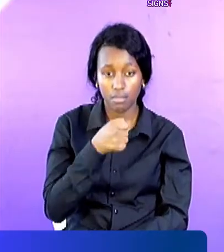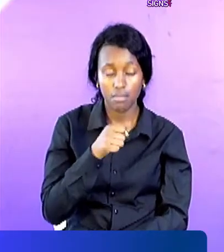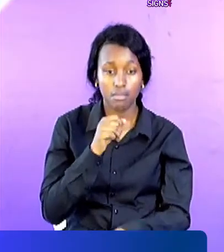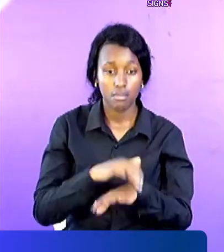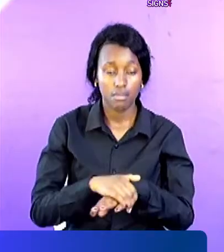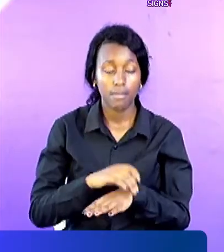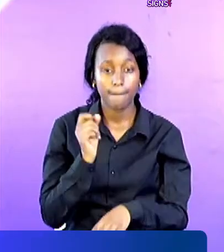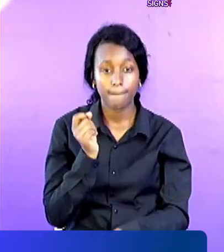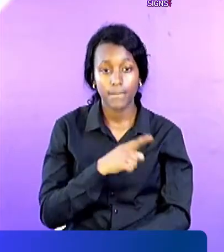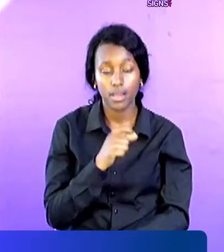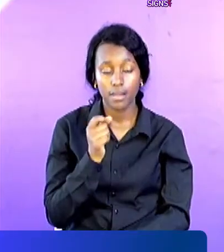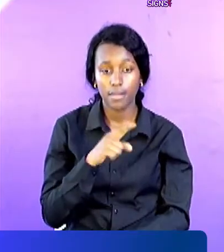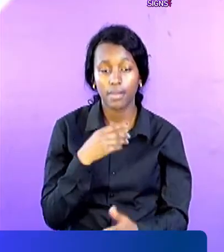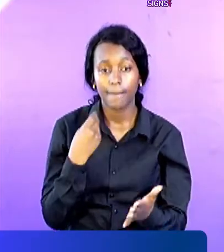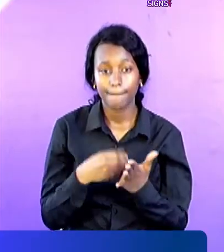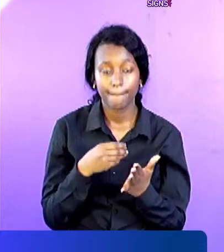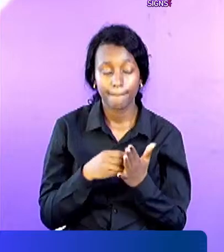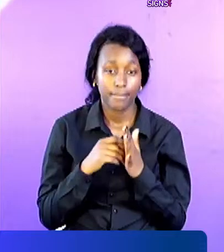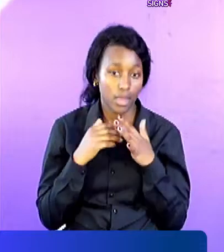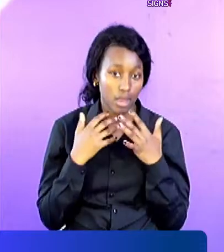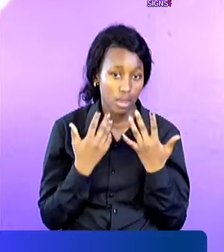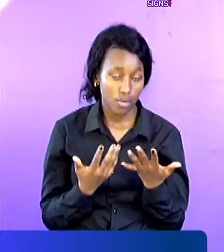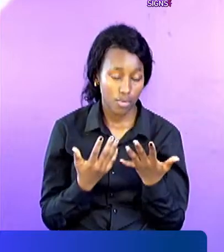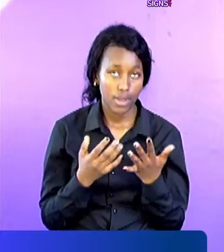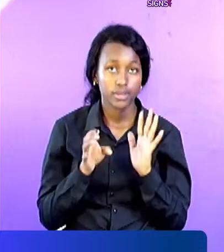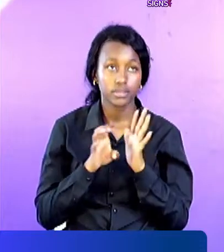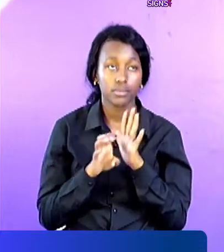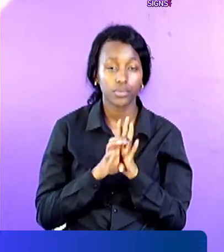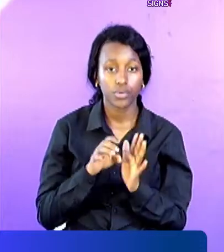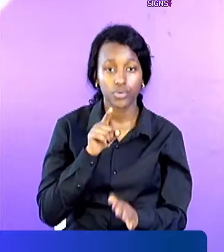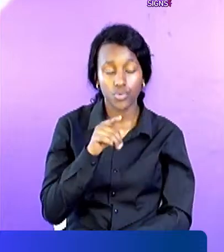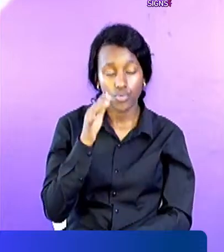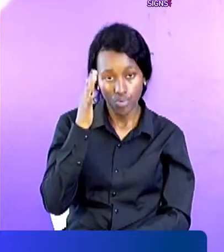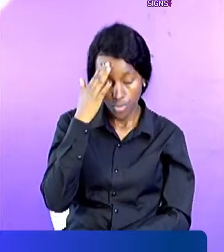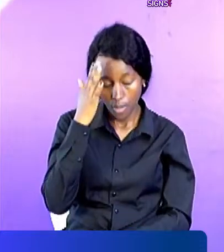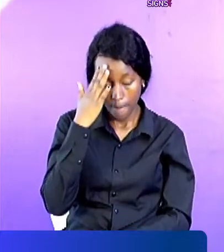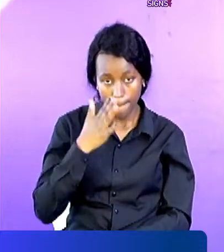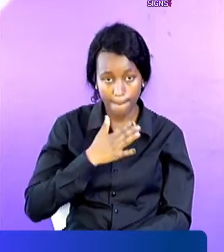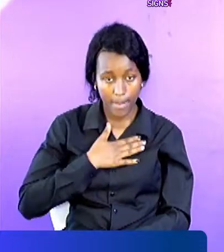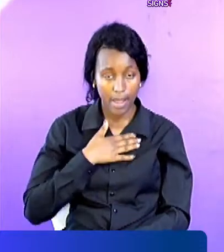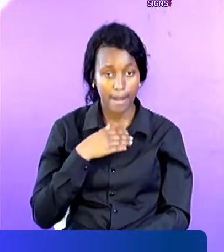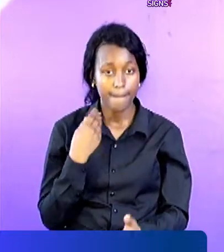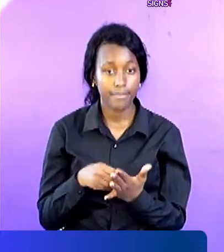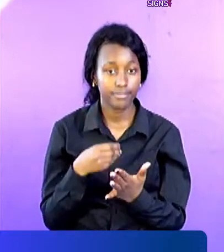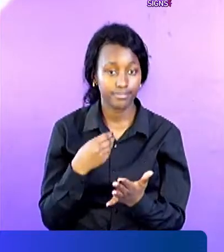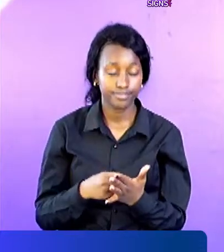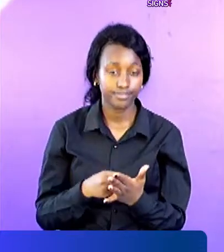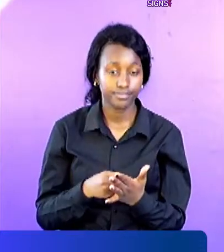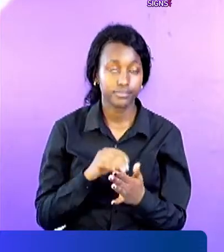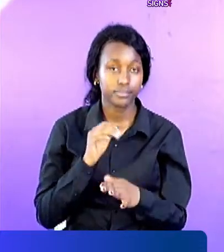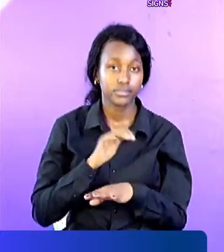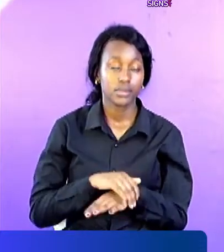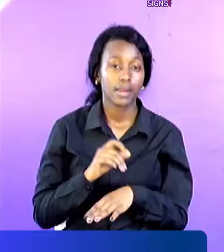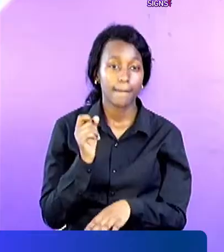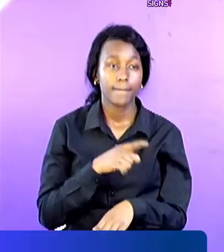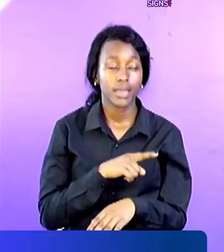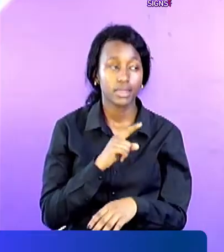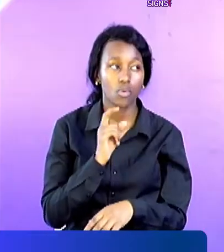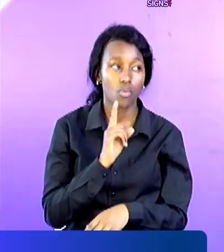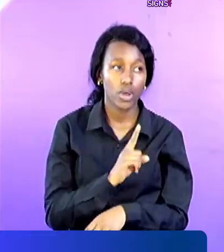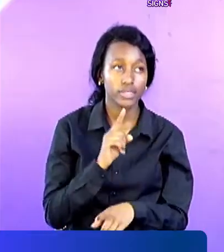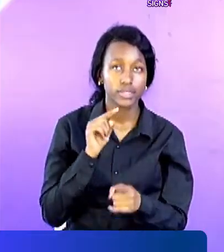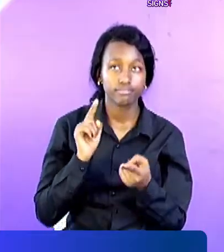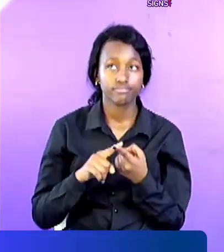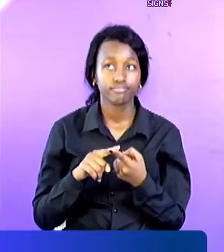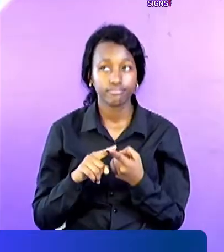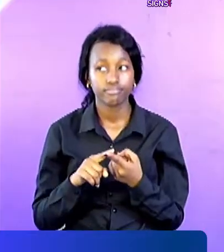income. So you know this bond itanilipa January and then Ingine nilipe June. February. This one will pay me